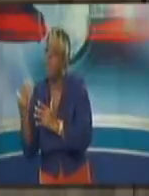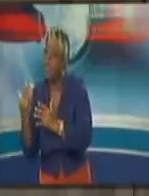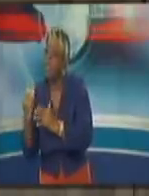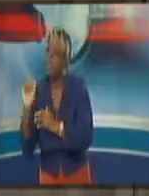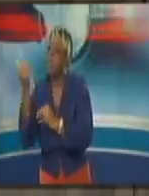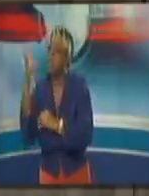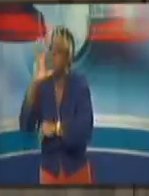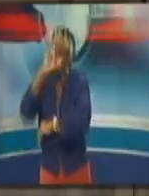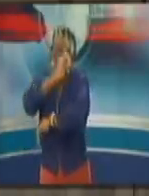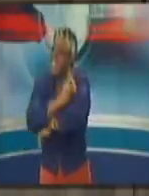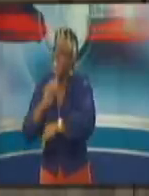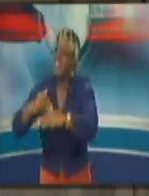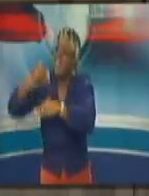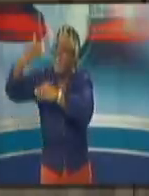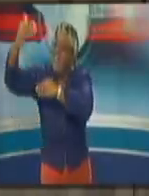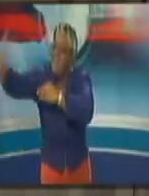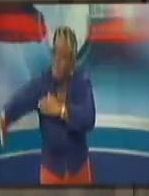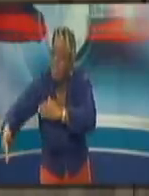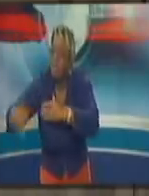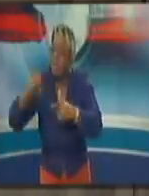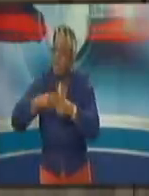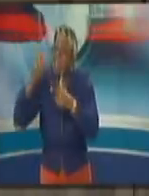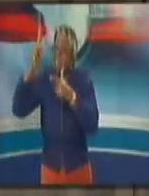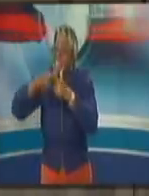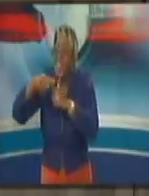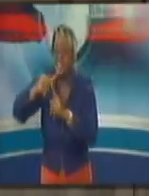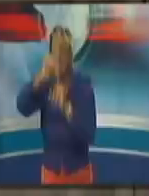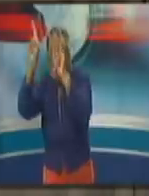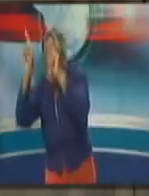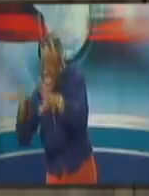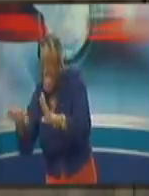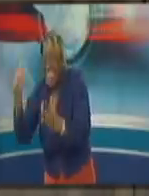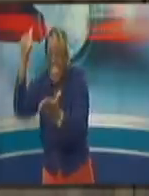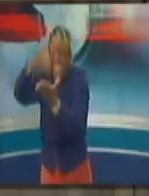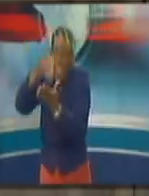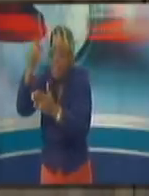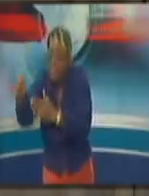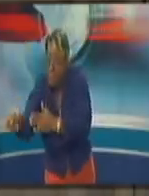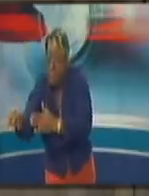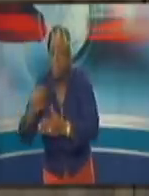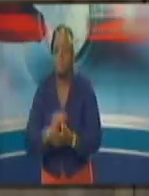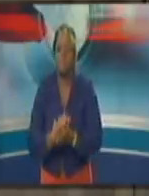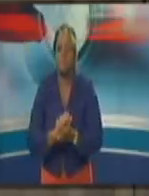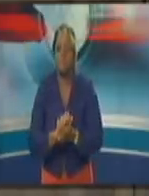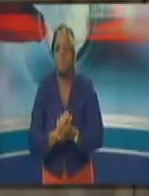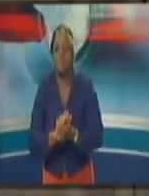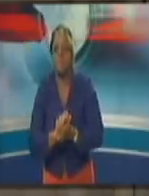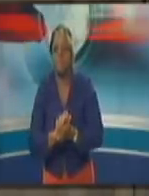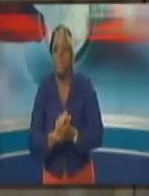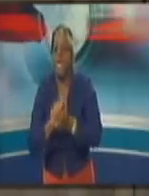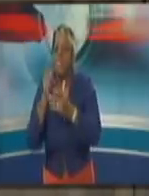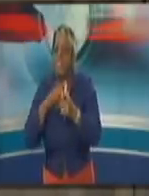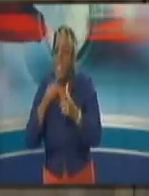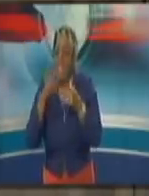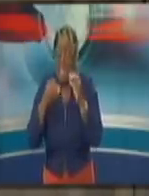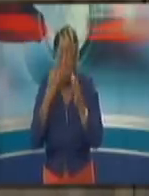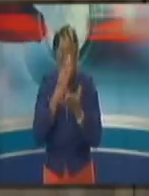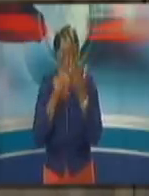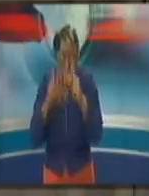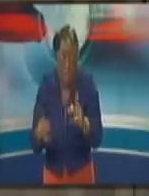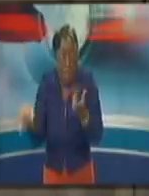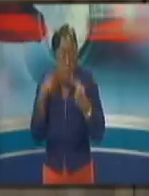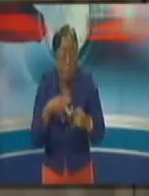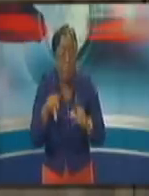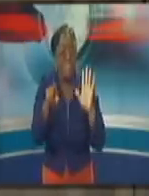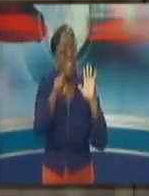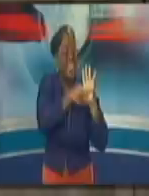results. If someone comes in to any facility with a negative test, and then you repeat it 24 hours in afterwards, and